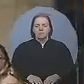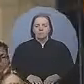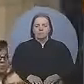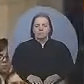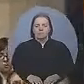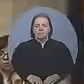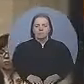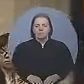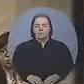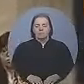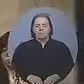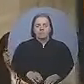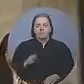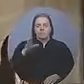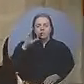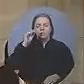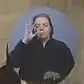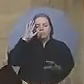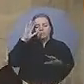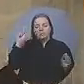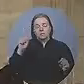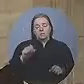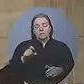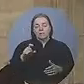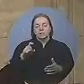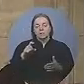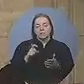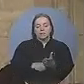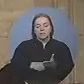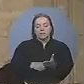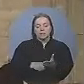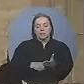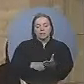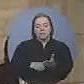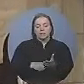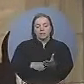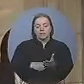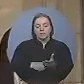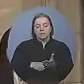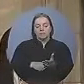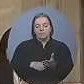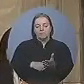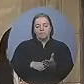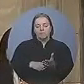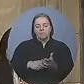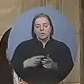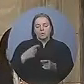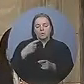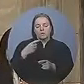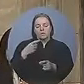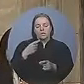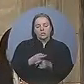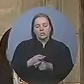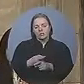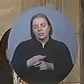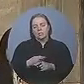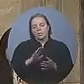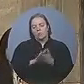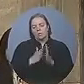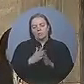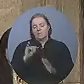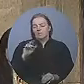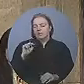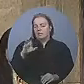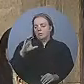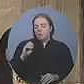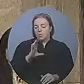Mr. Speaker, when Valley took over Canadian icon Inco, it was a takeover with conditions. And those conditions